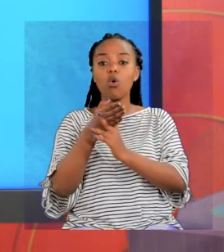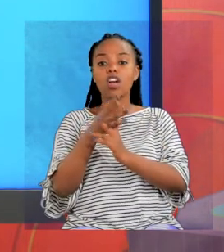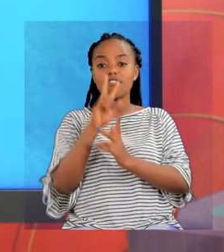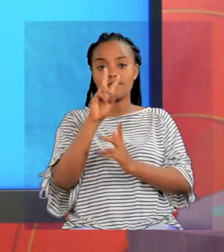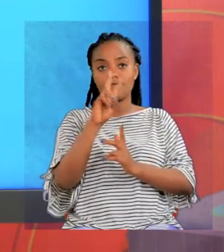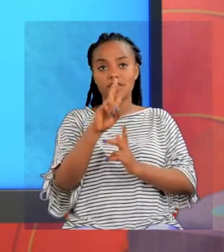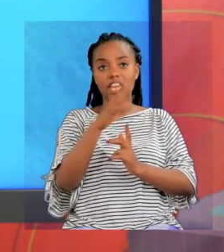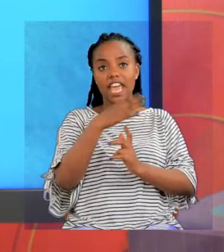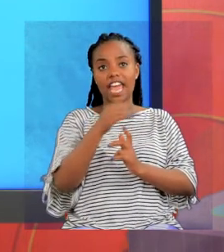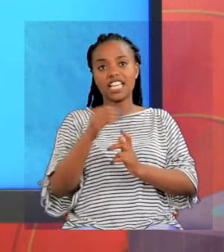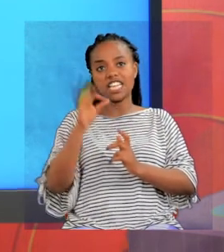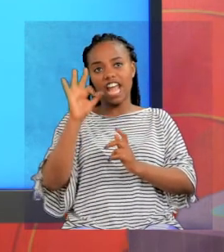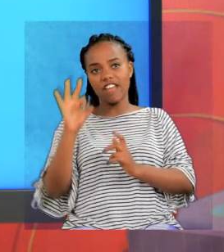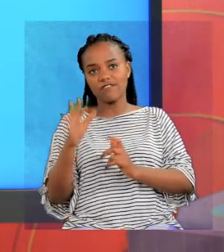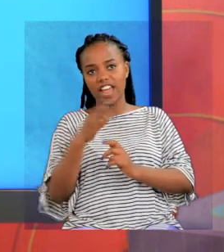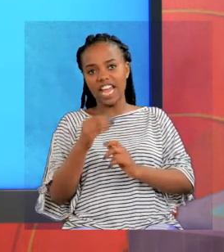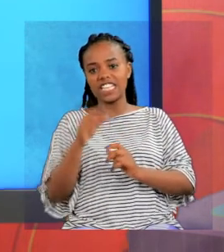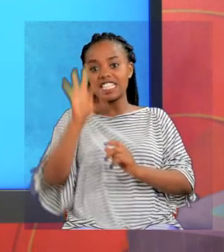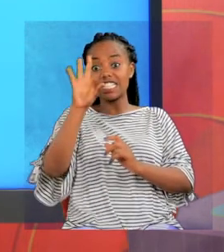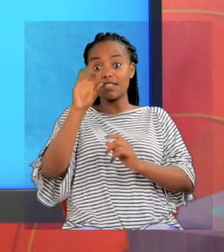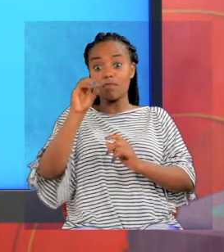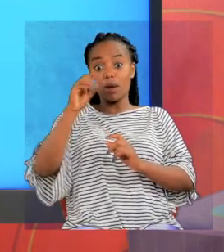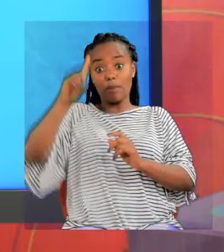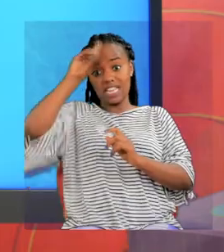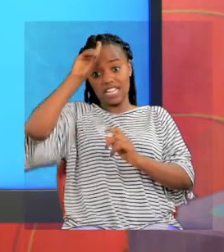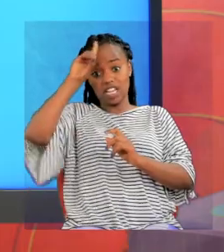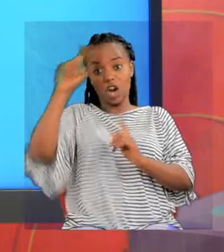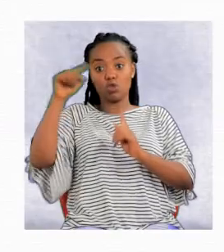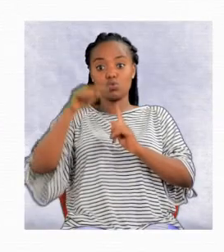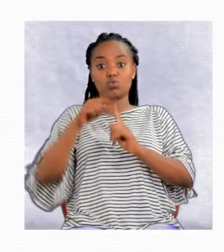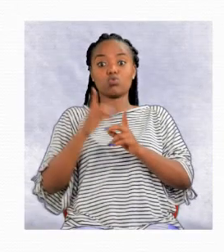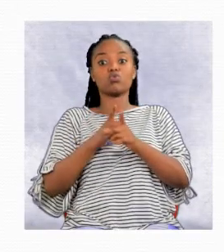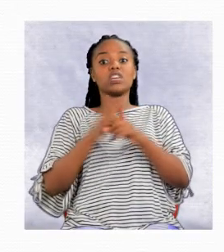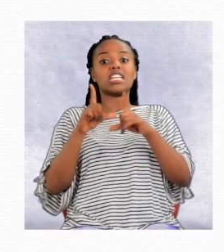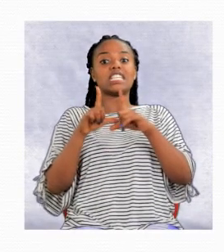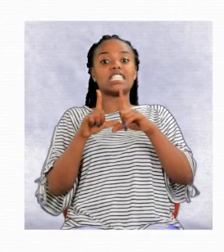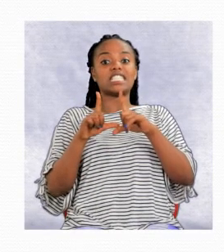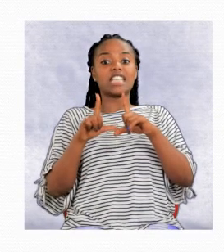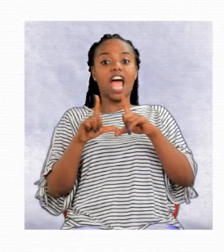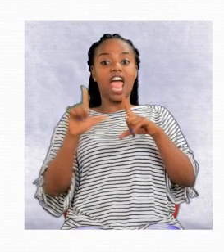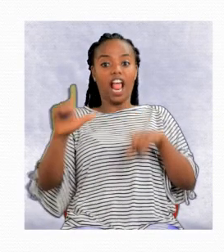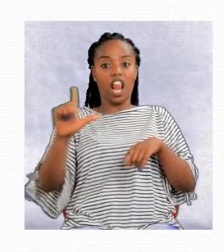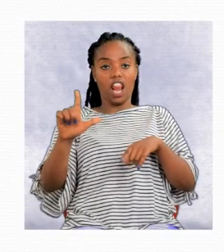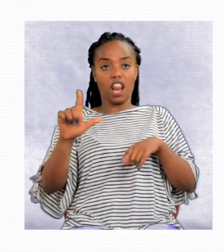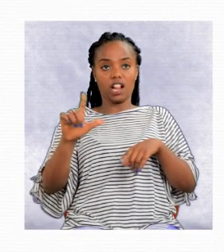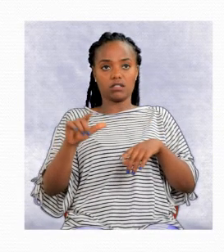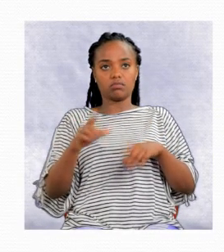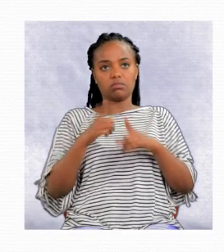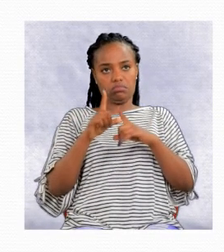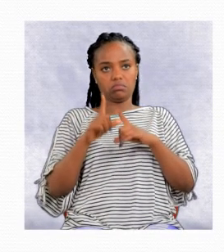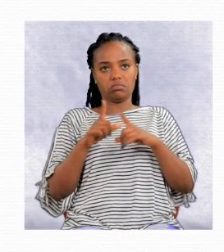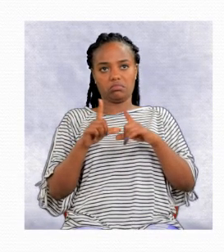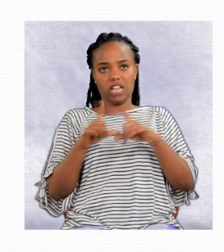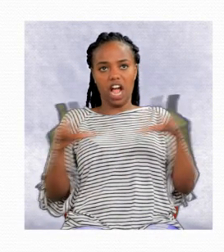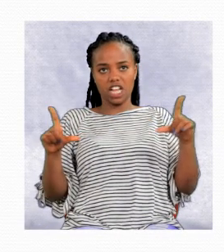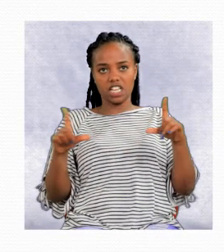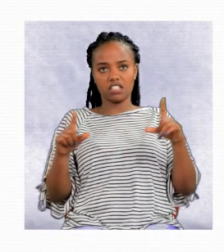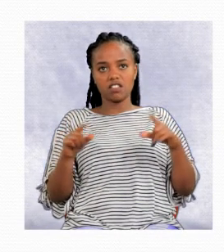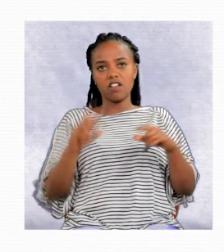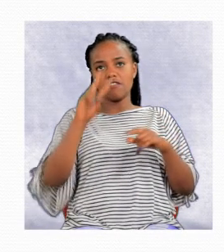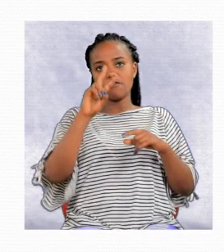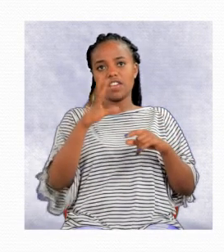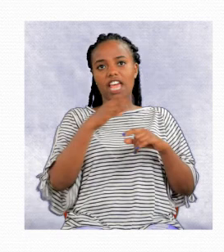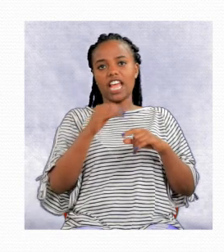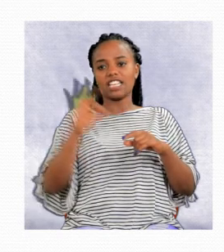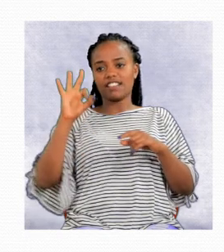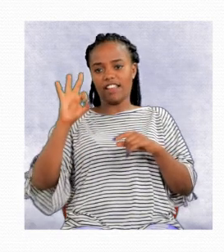V and F and perpendicular to the directrix. A line passing through V and F, focus and